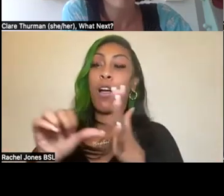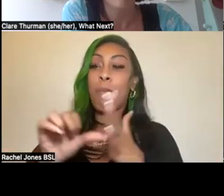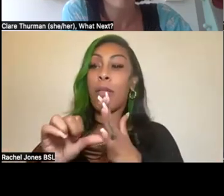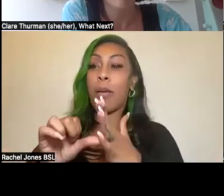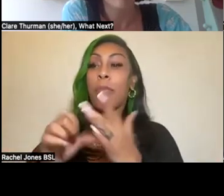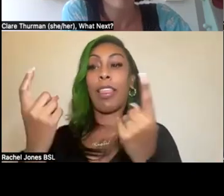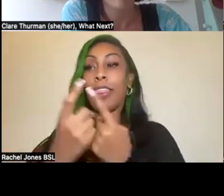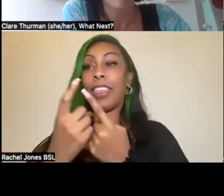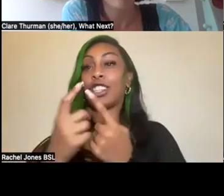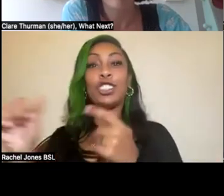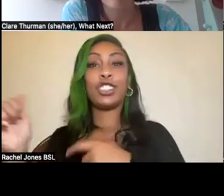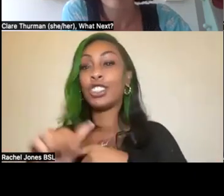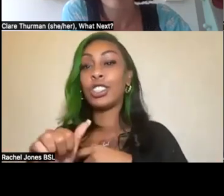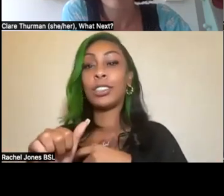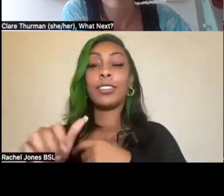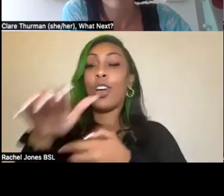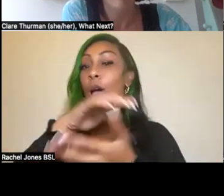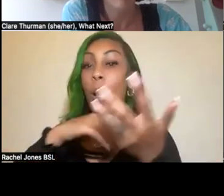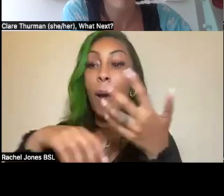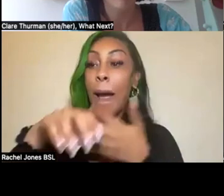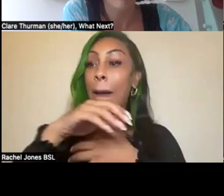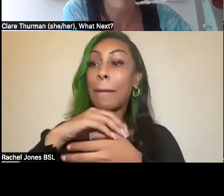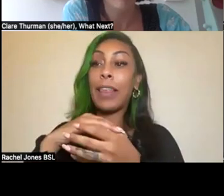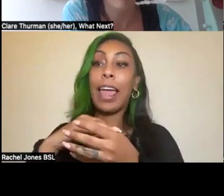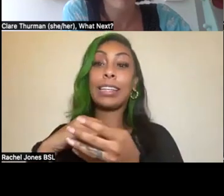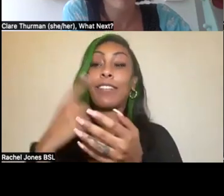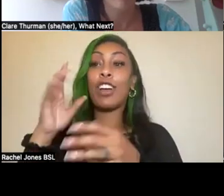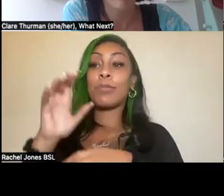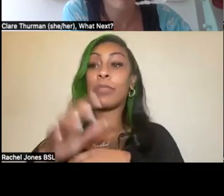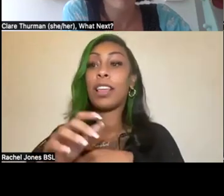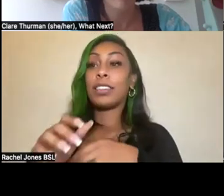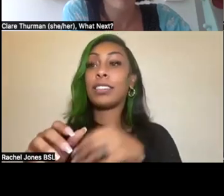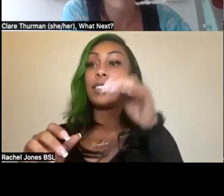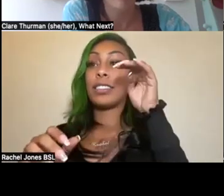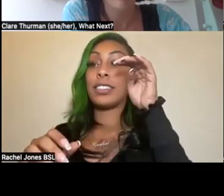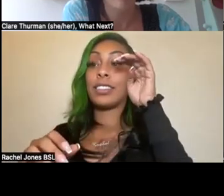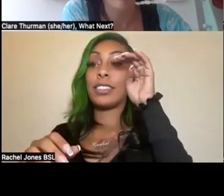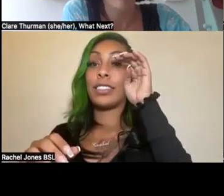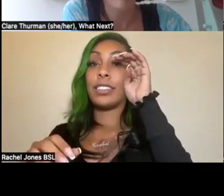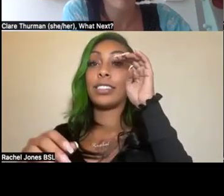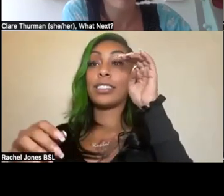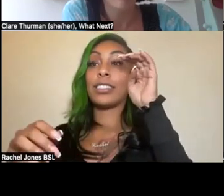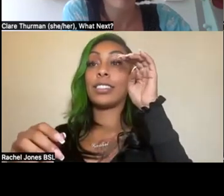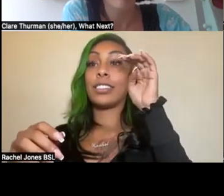things just shouldn't be as complex or bureaucratic in the first place. Yeah, if I may,